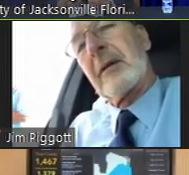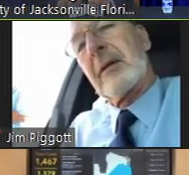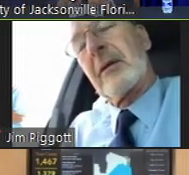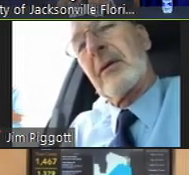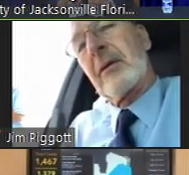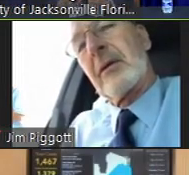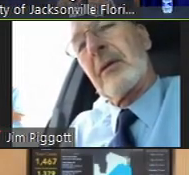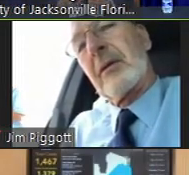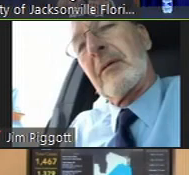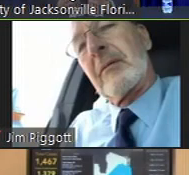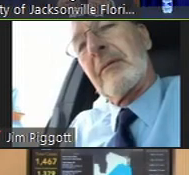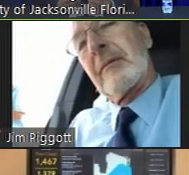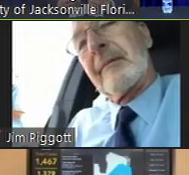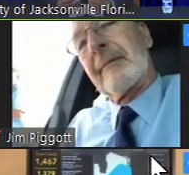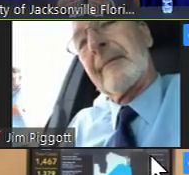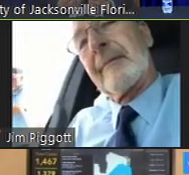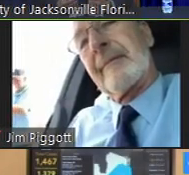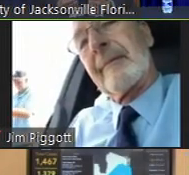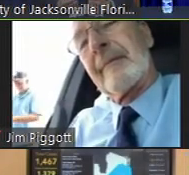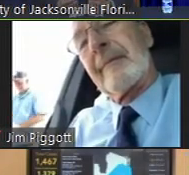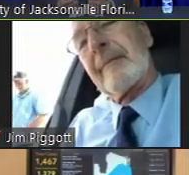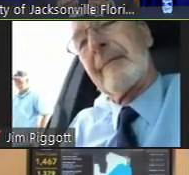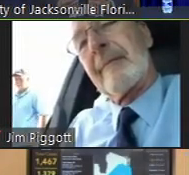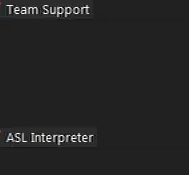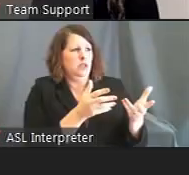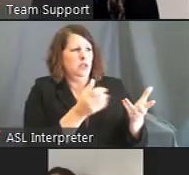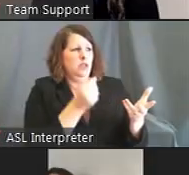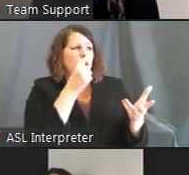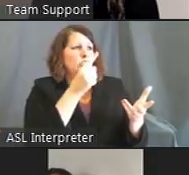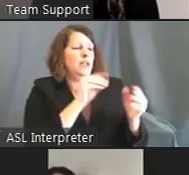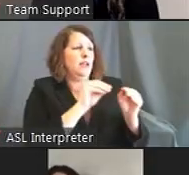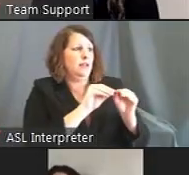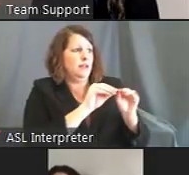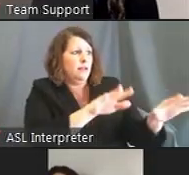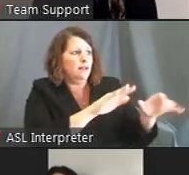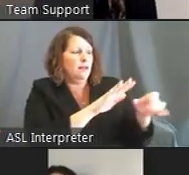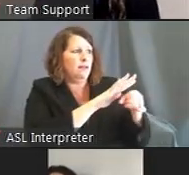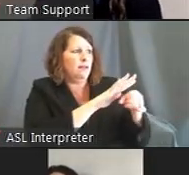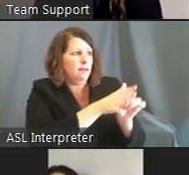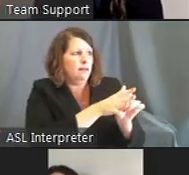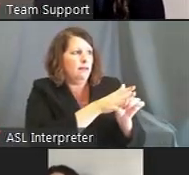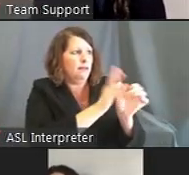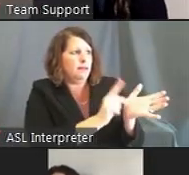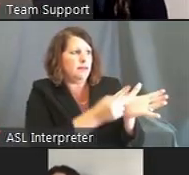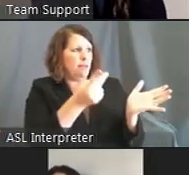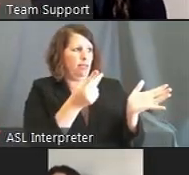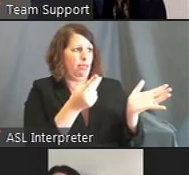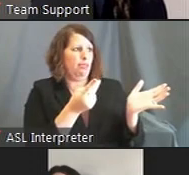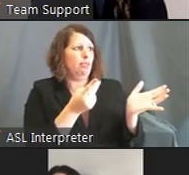which admissions related to coronavirus doubles.